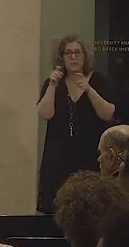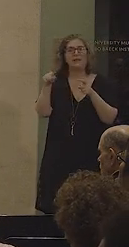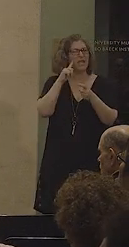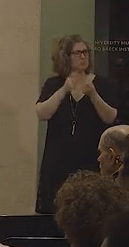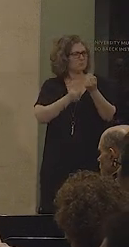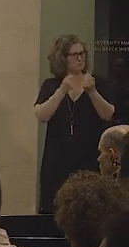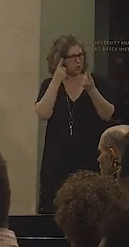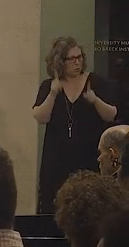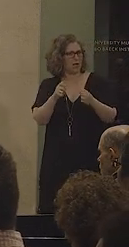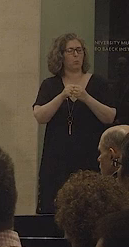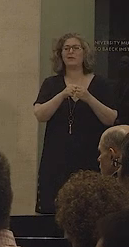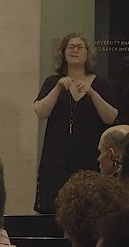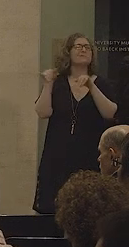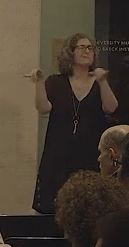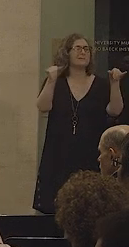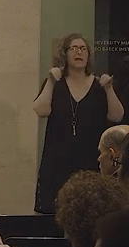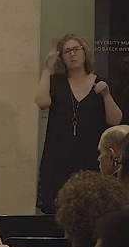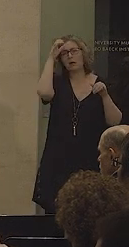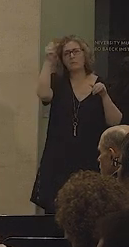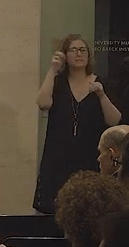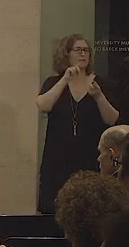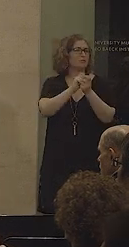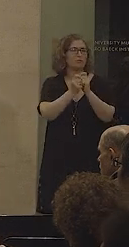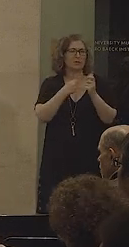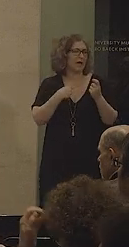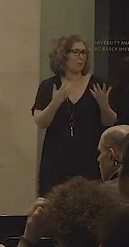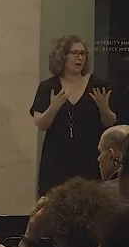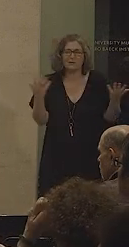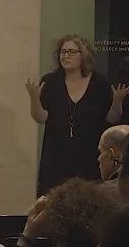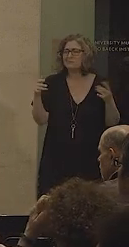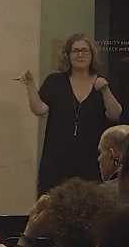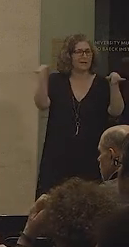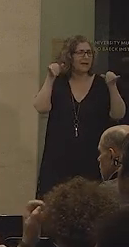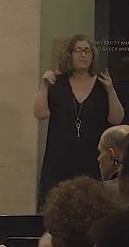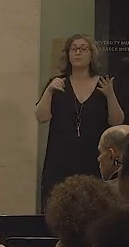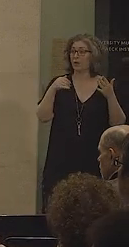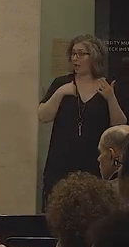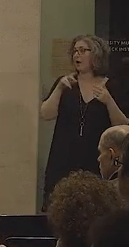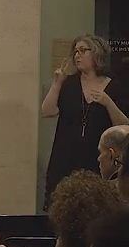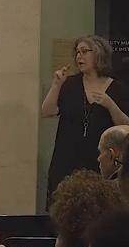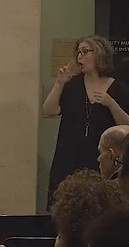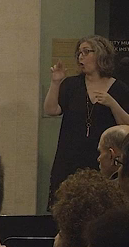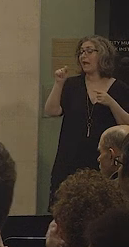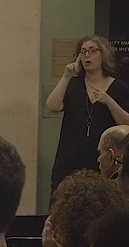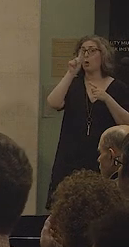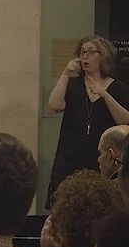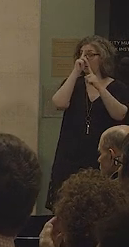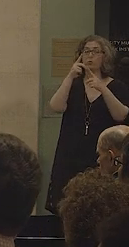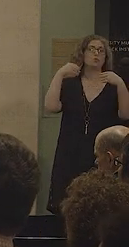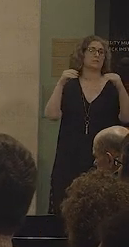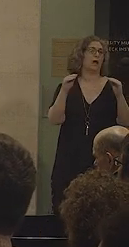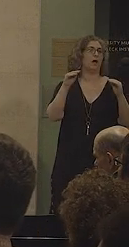same common sense reforms that I believe in. You have a gun lobby that has the sole purpose of